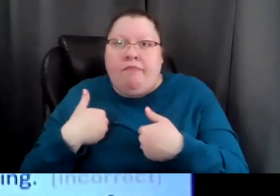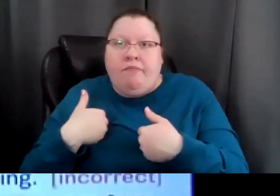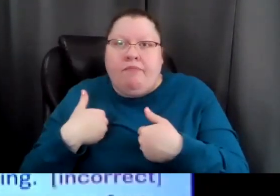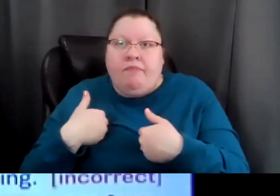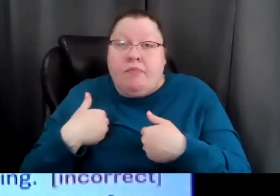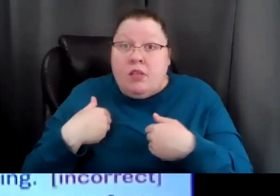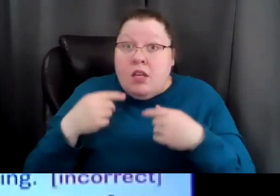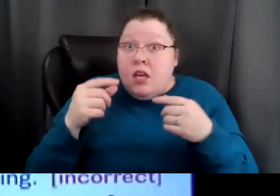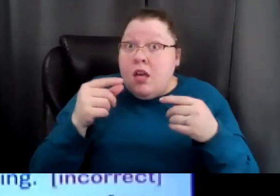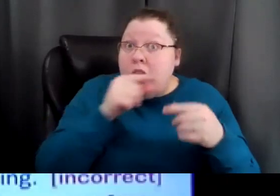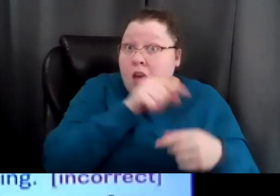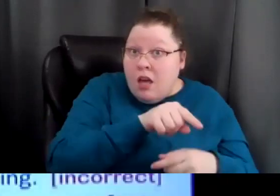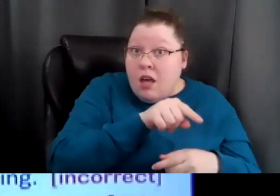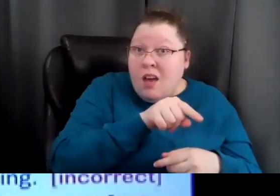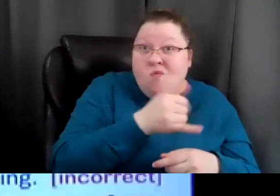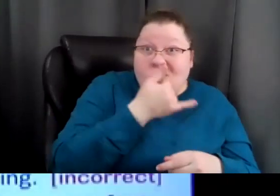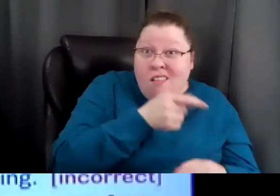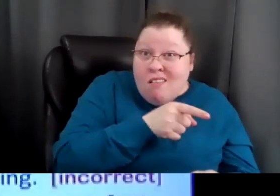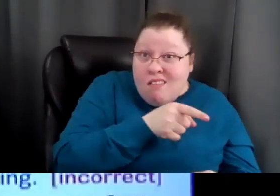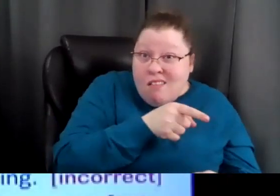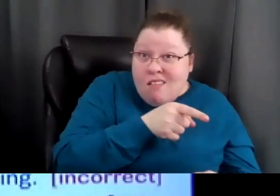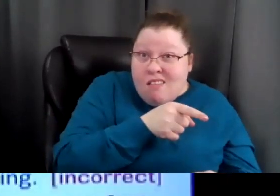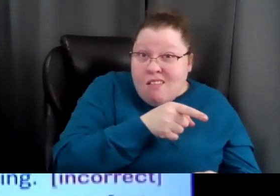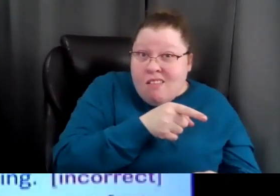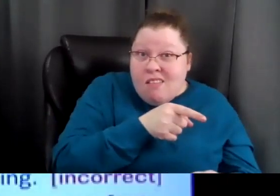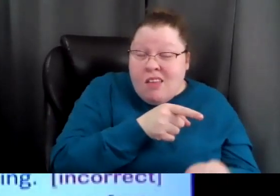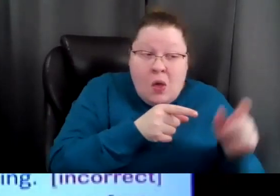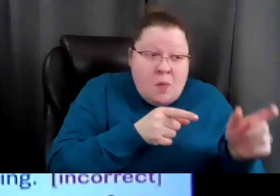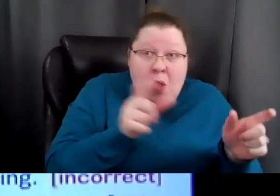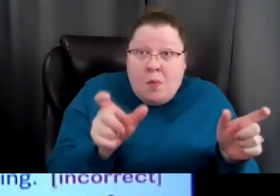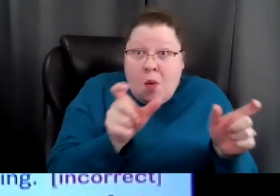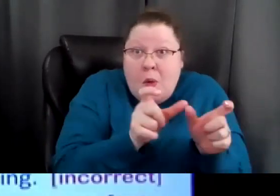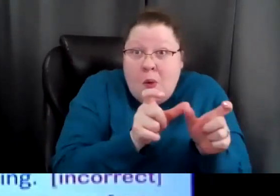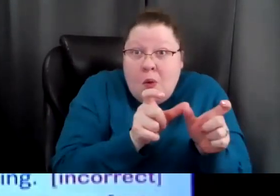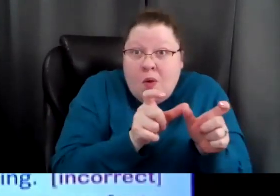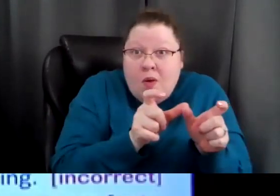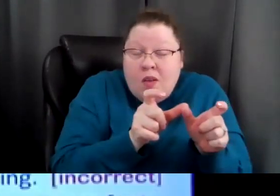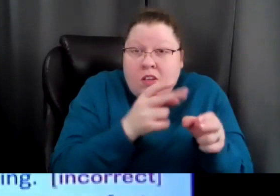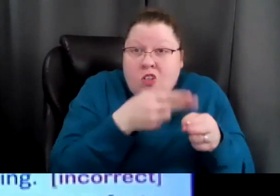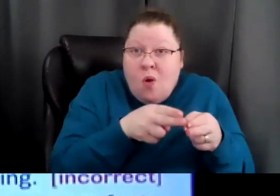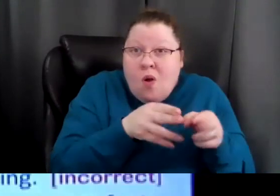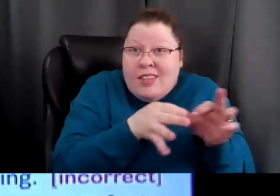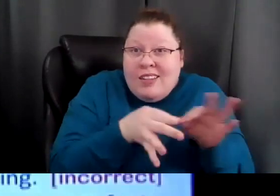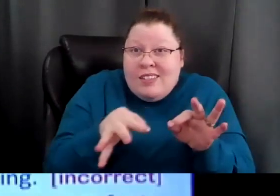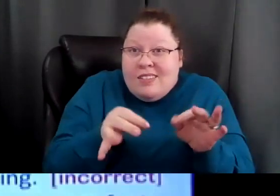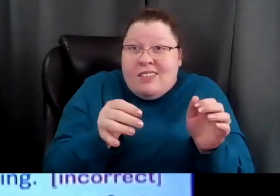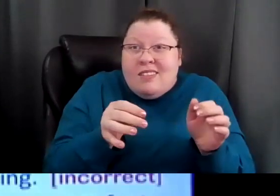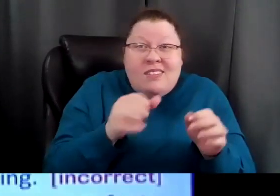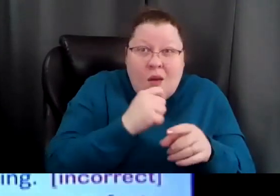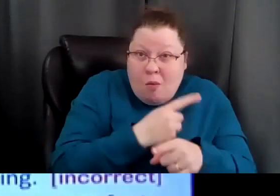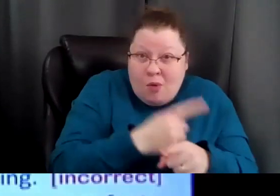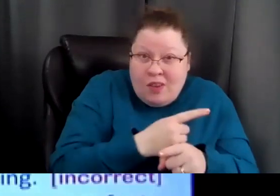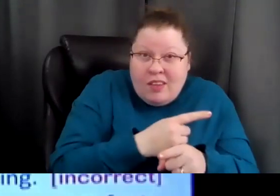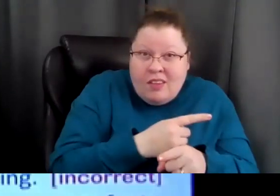Surprise! This one is incorrect. We have put 2 little sentences together improperly. The man left, he had